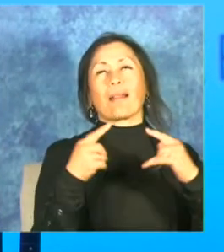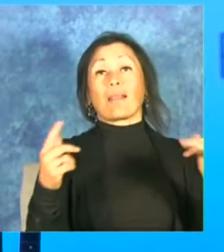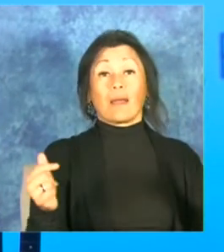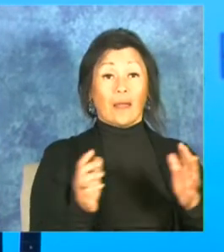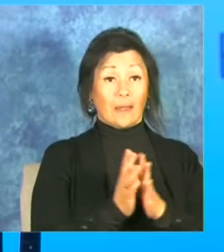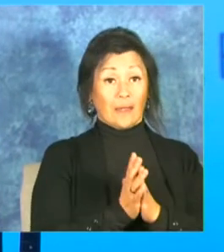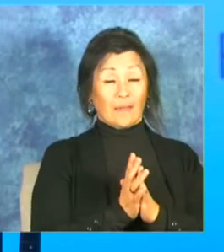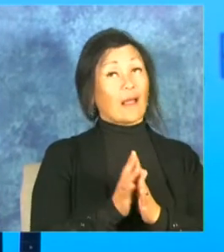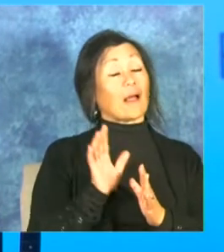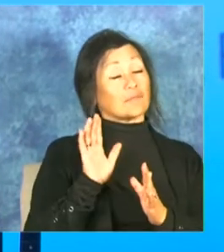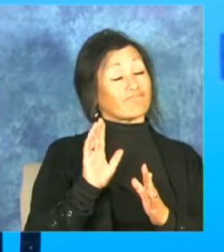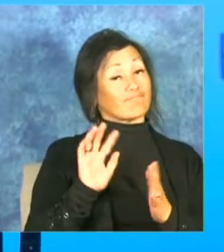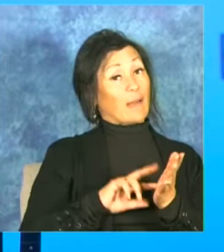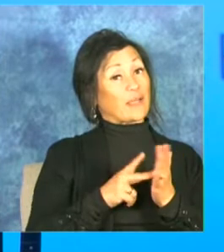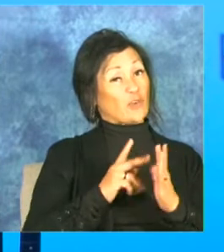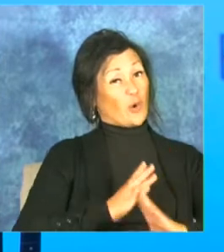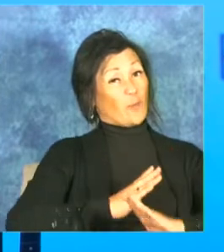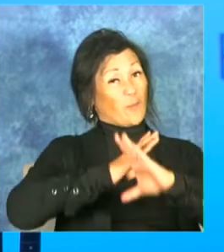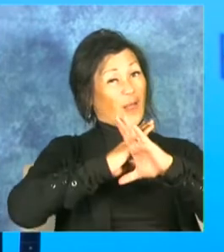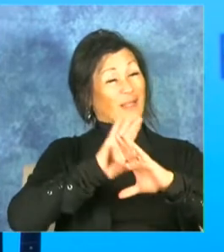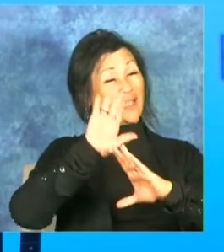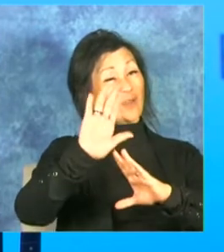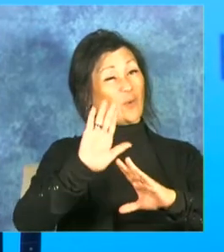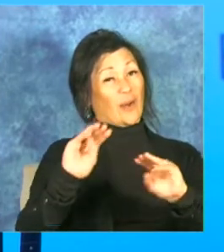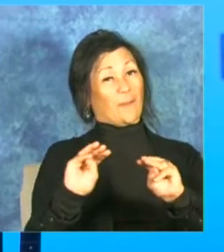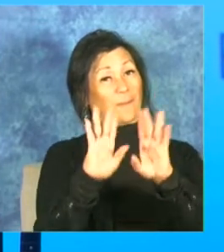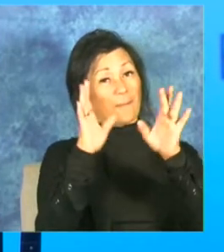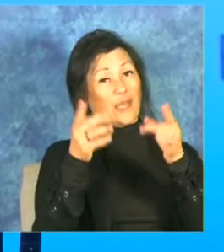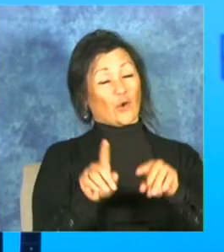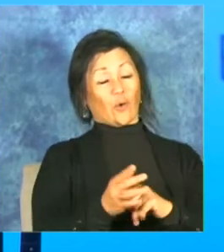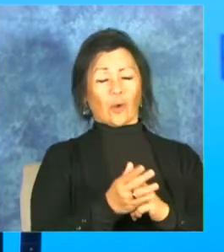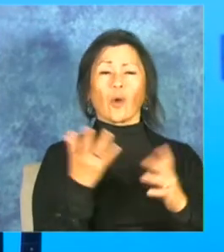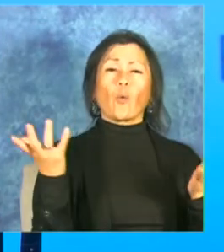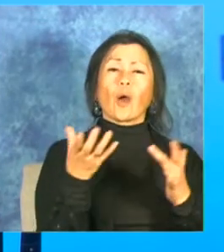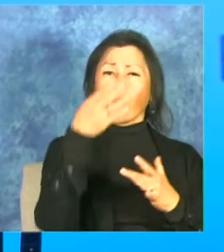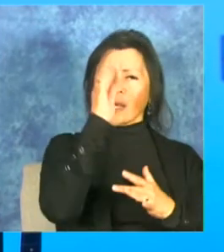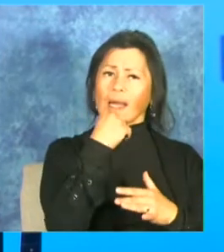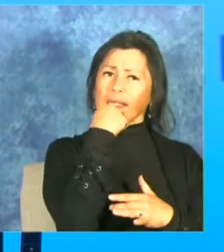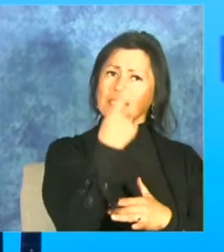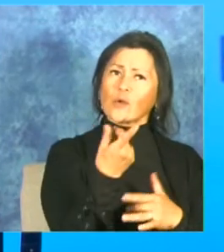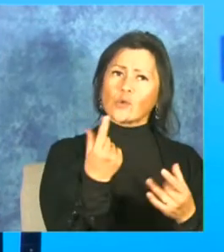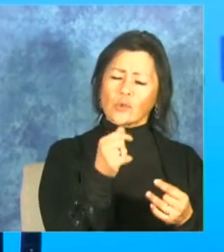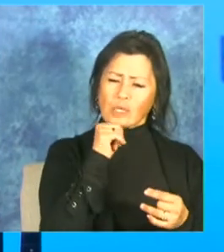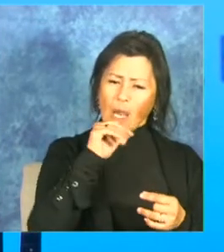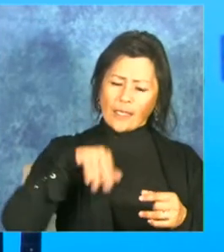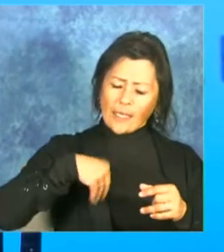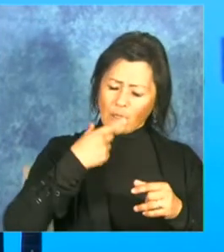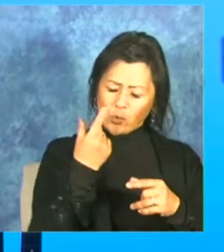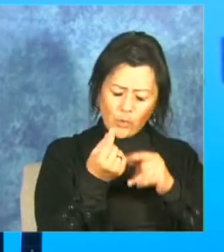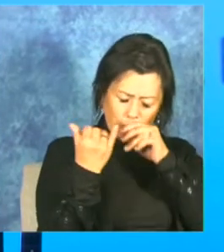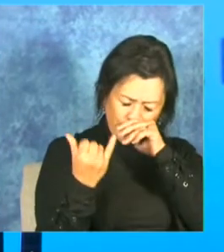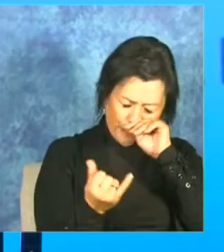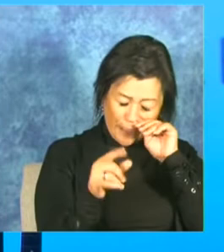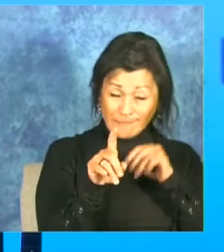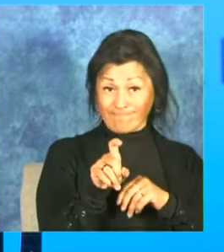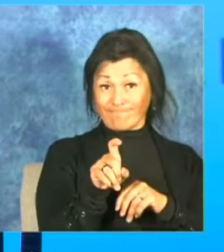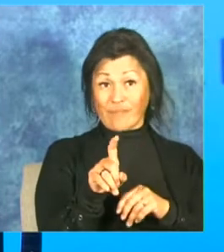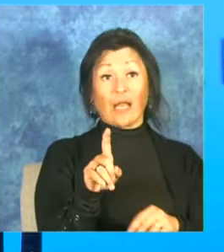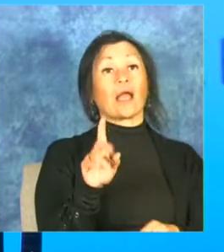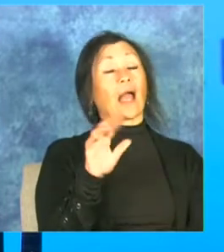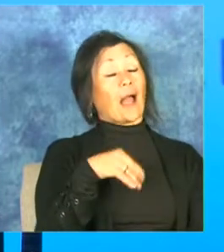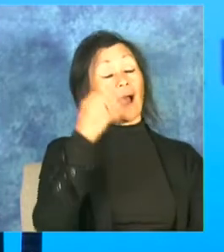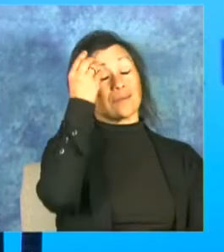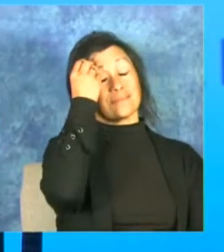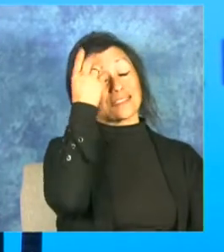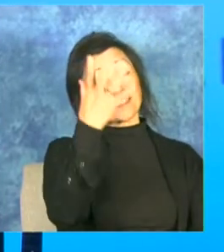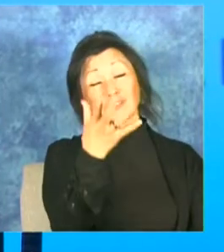Well, then you're blocking your miracle. What has God told you to do that you're not doing today? Because I'll tell